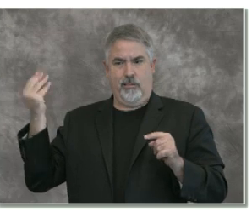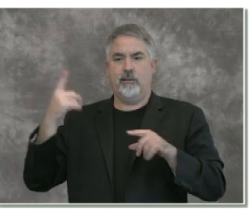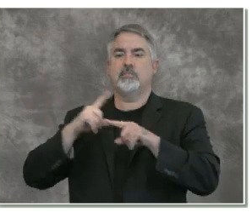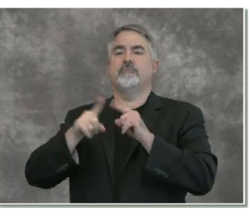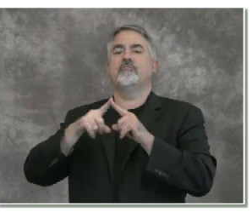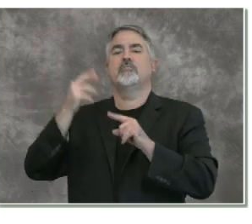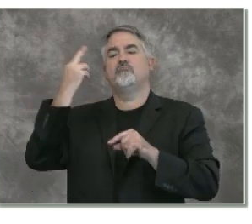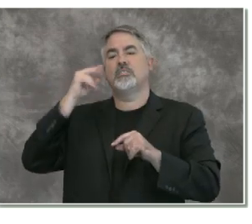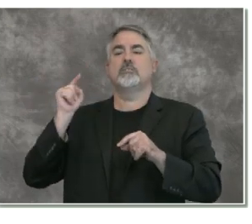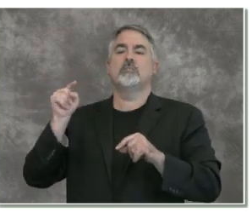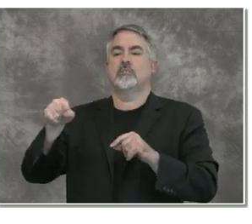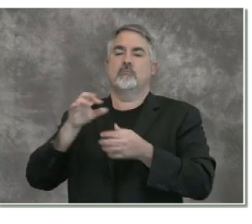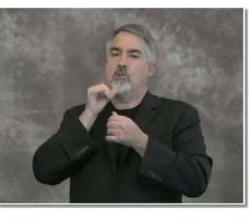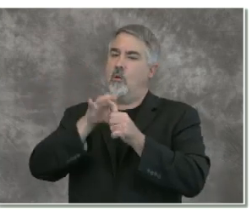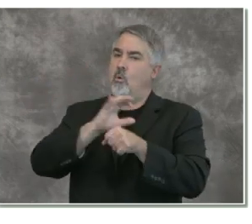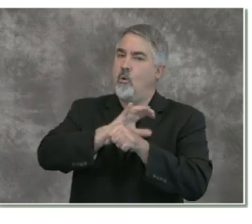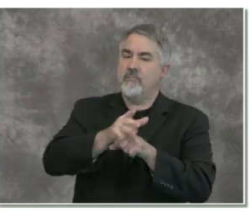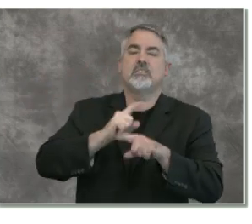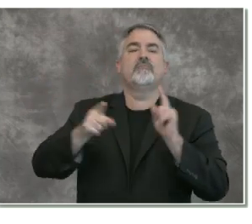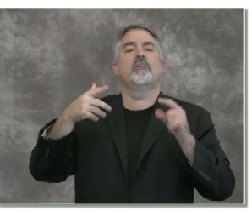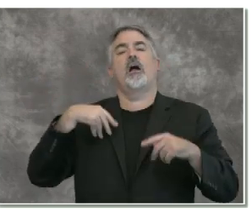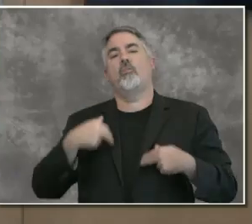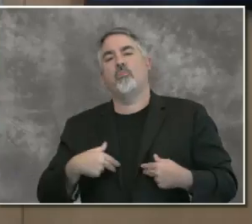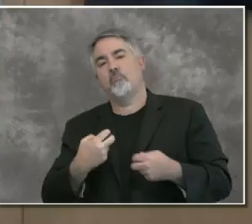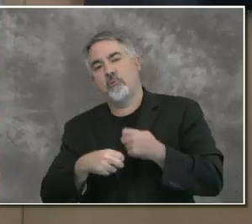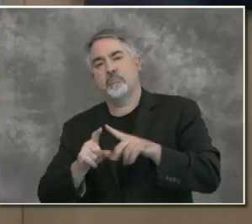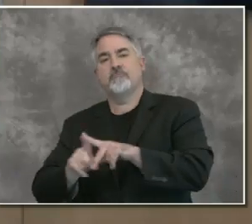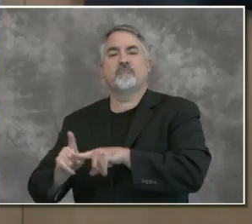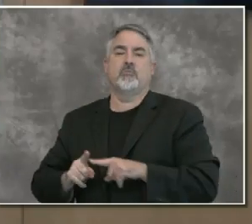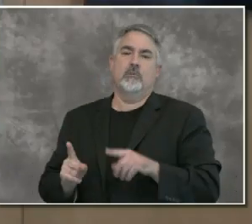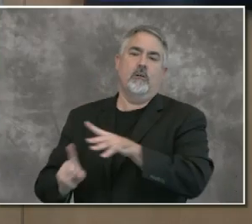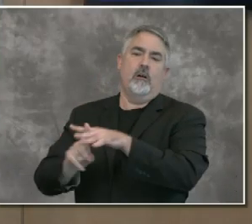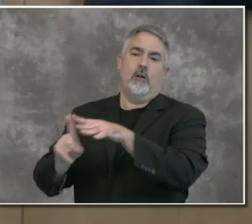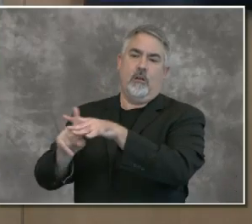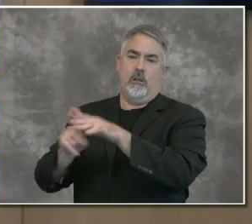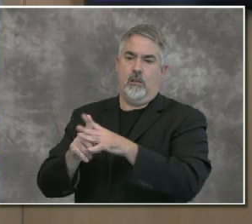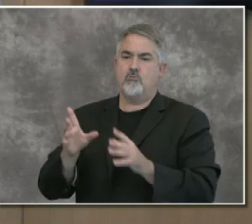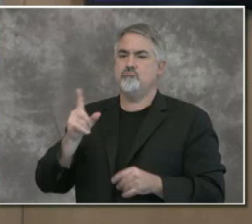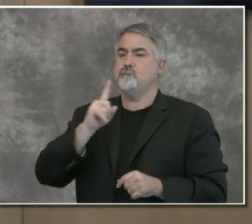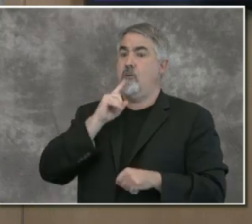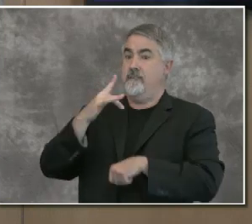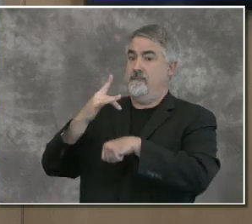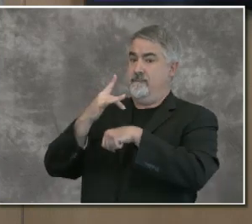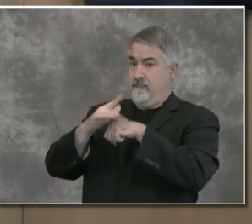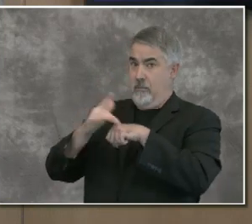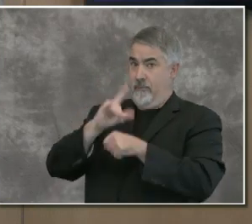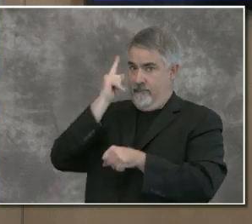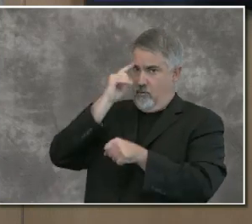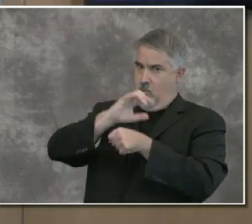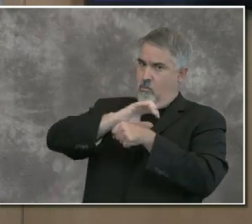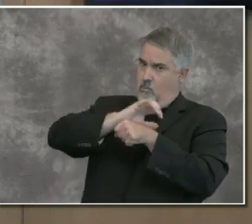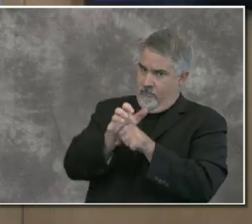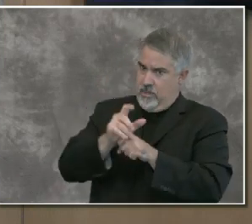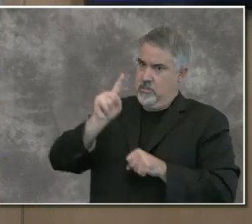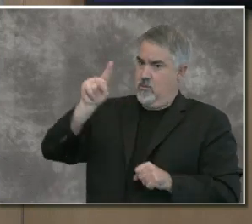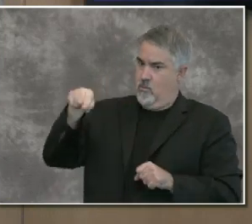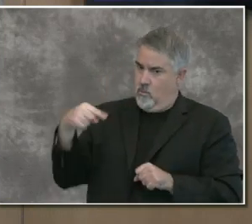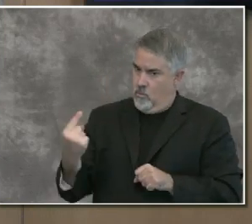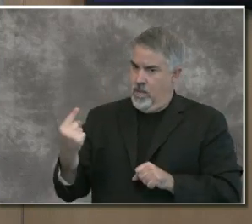reasons. What is the hospitalization rate currently of people who do not